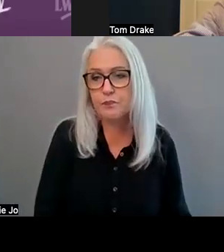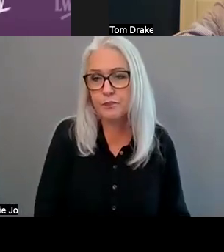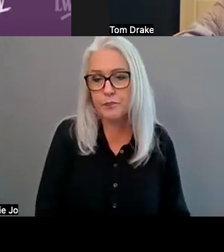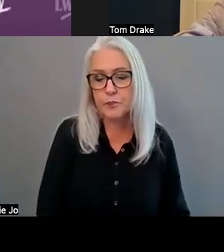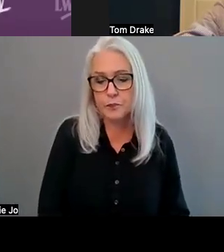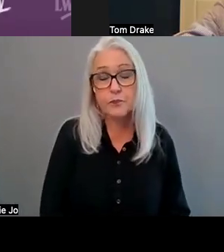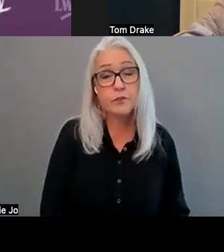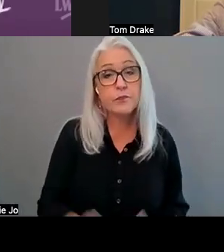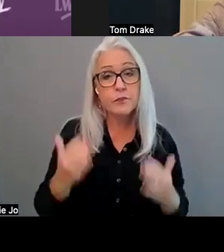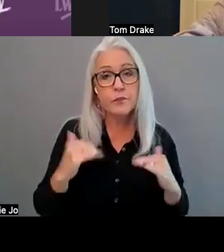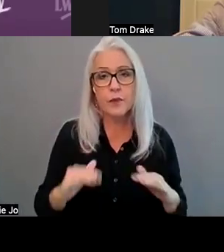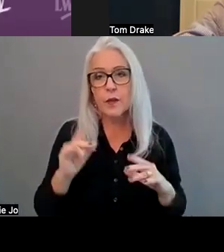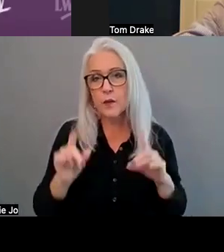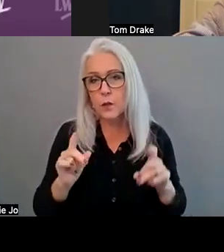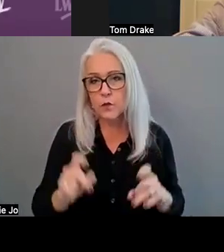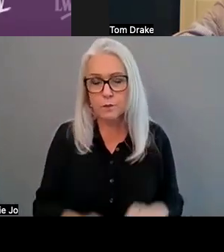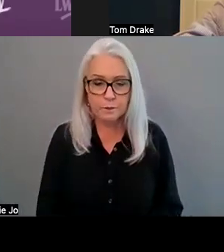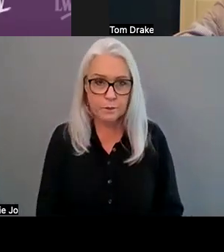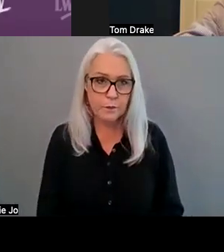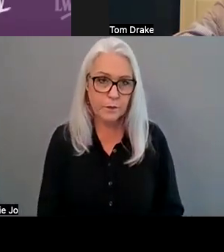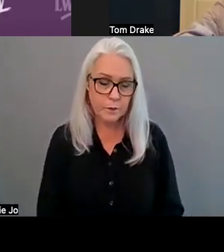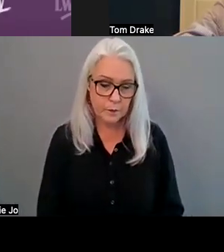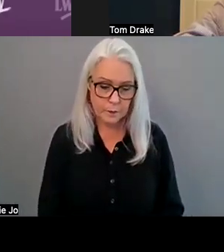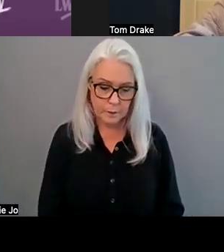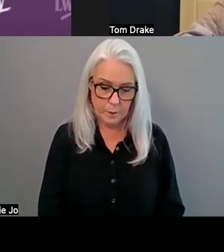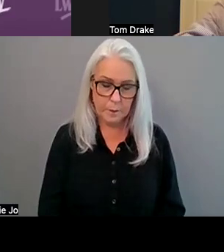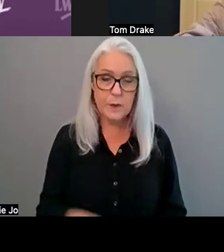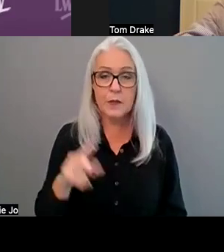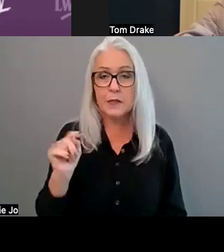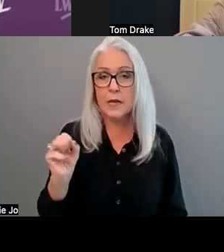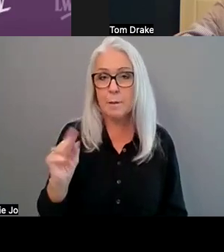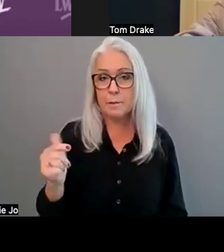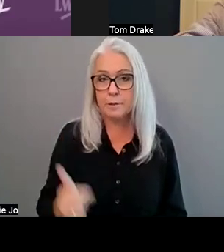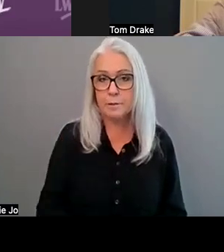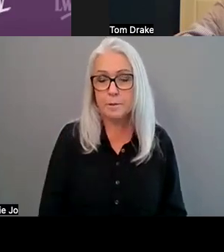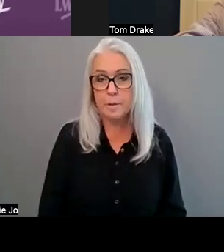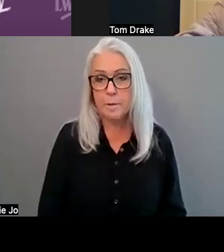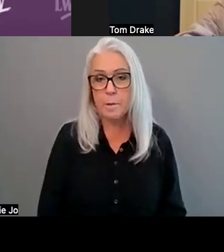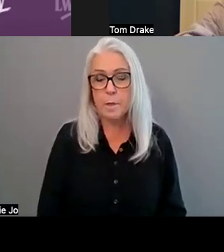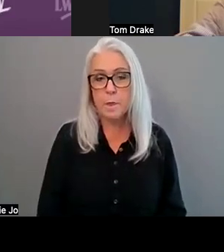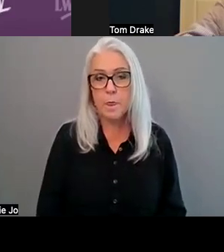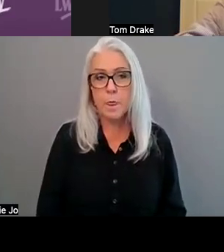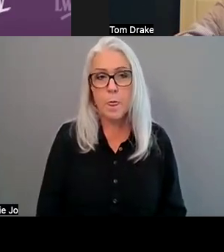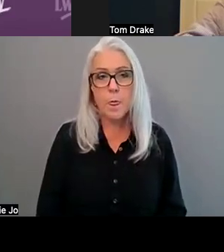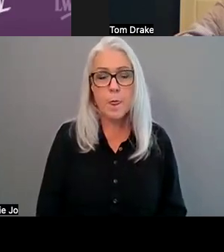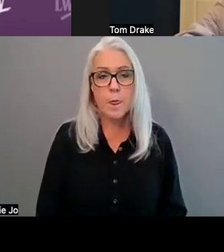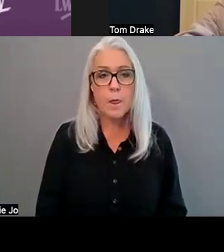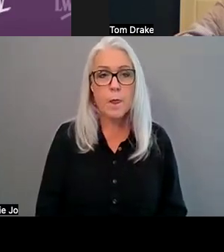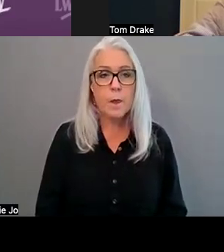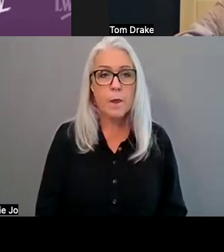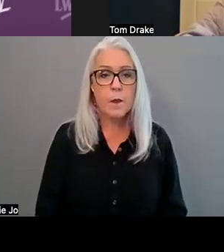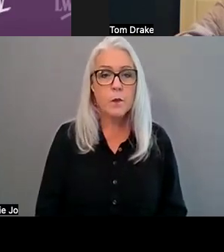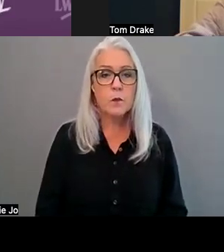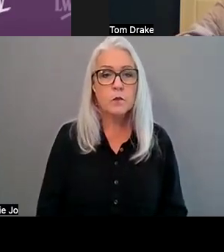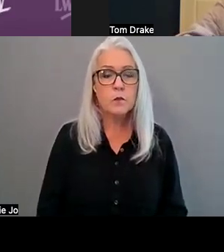The next question is, I believe, related, and Tom will start first. What can be done to improve the overall appearance of the